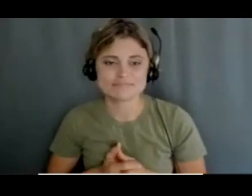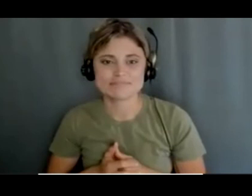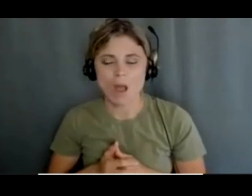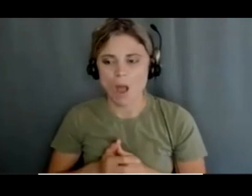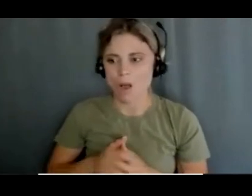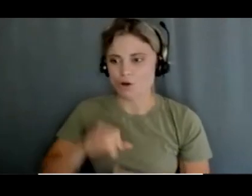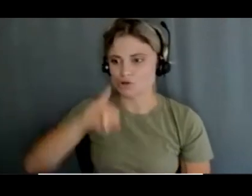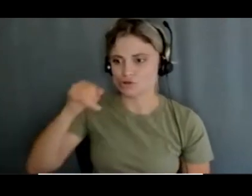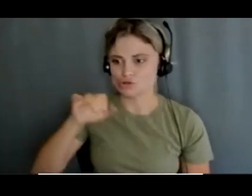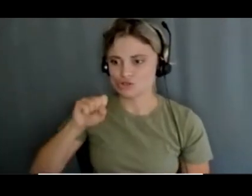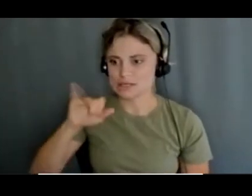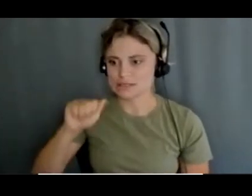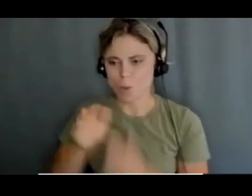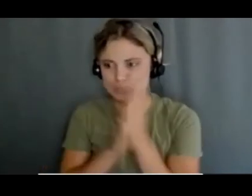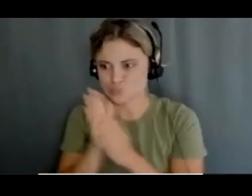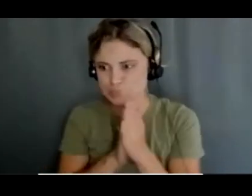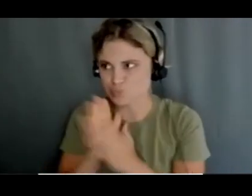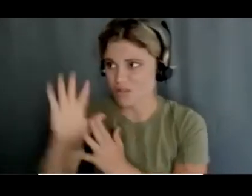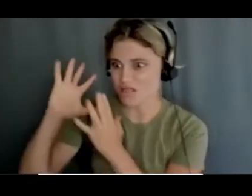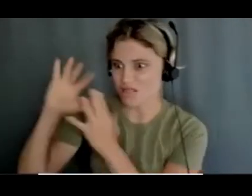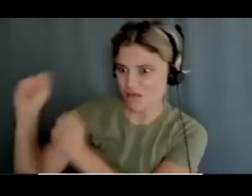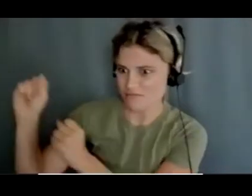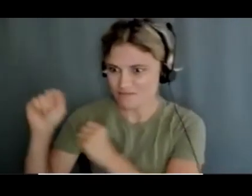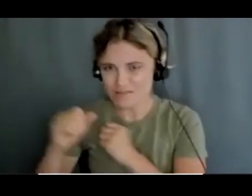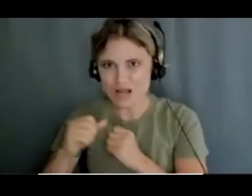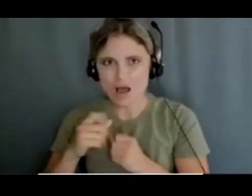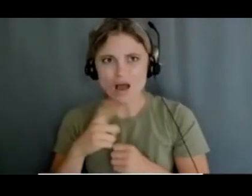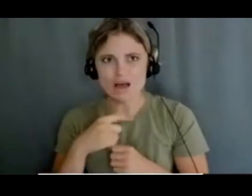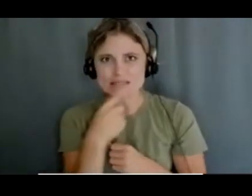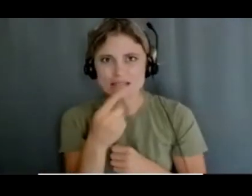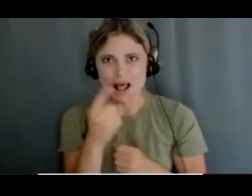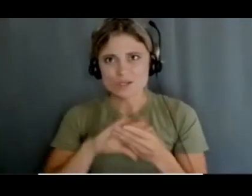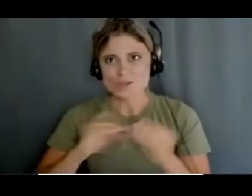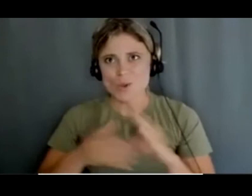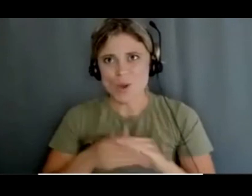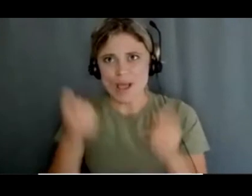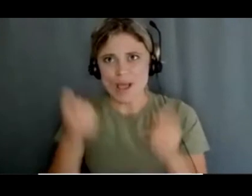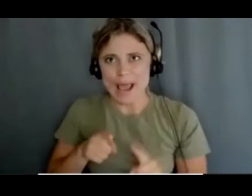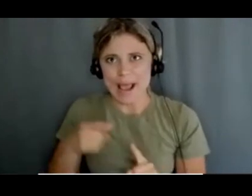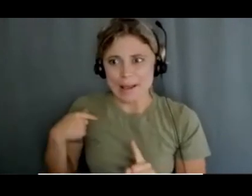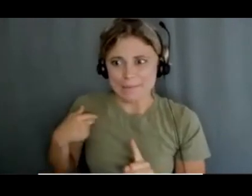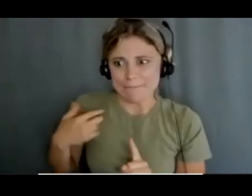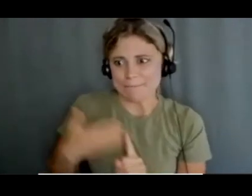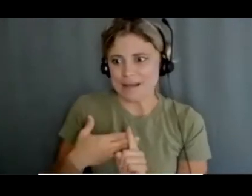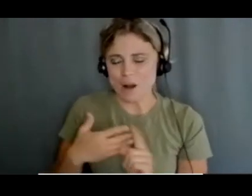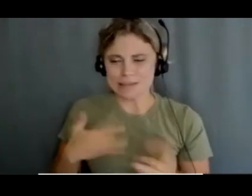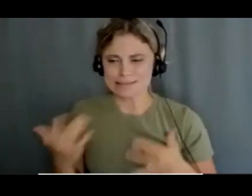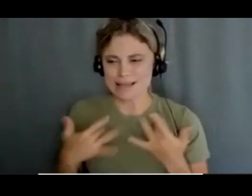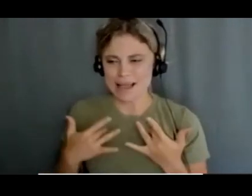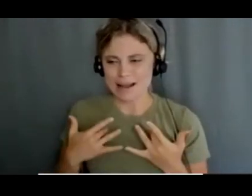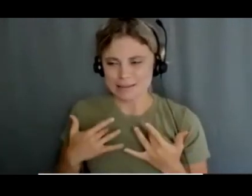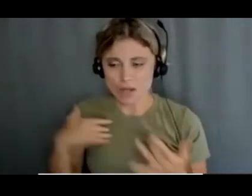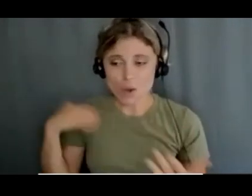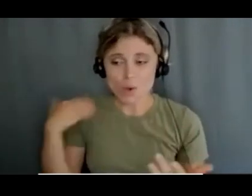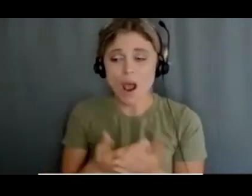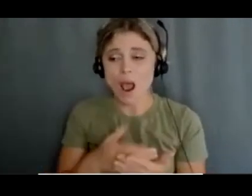Jessica couldn't wait to tell Marilyn and August what had happened. As she neared the inlet, she shouted,